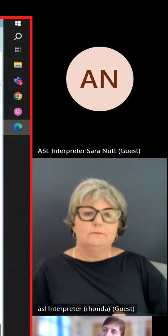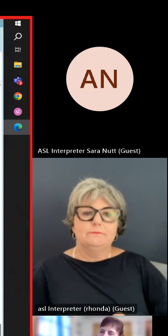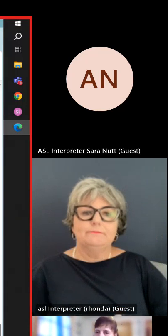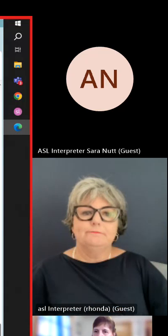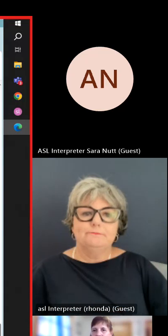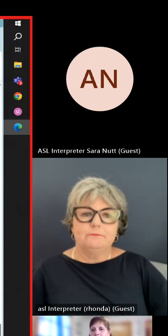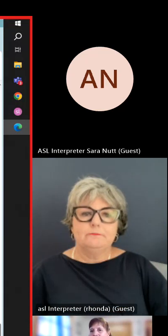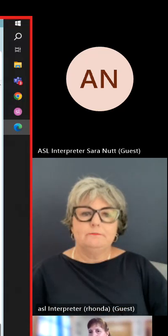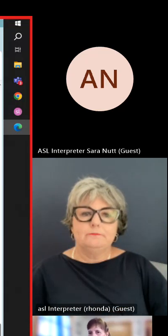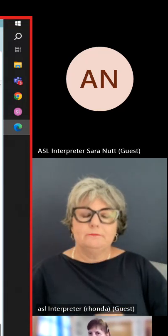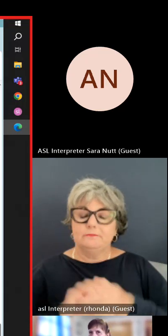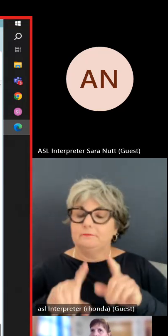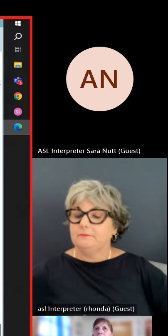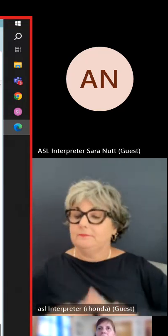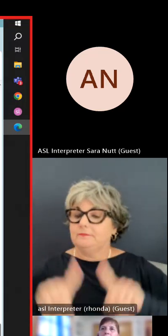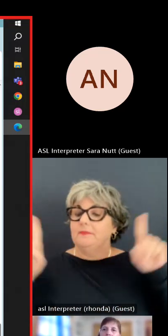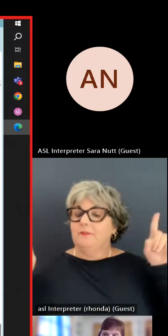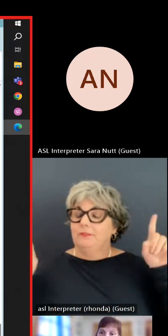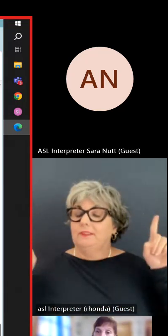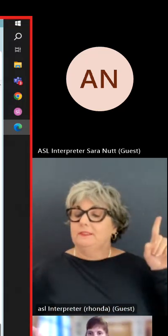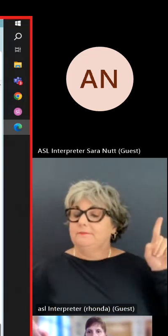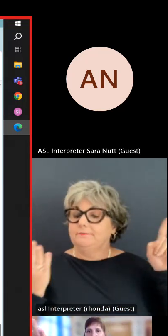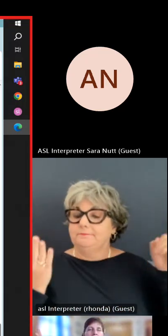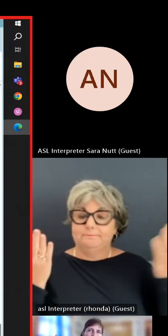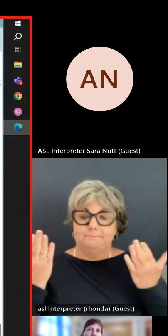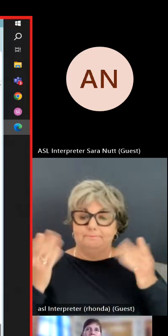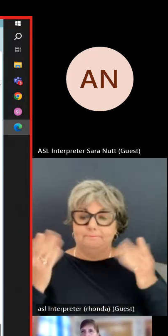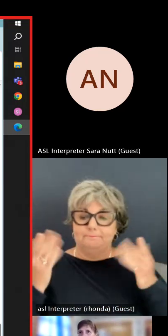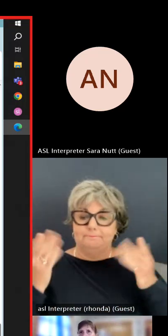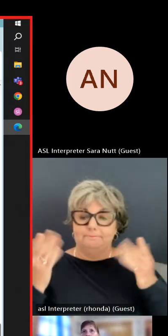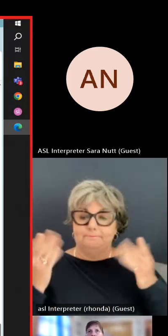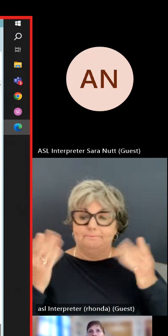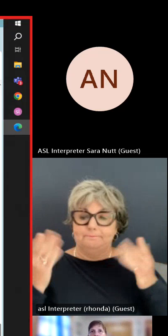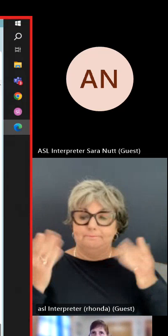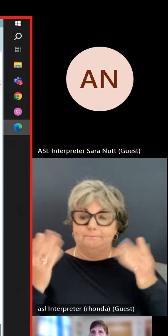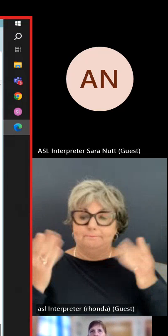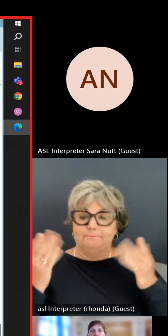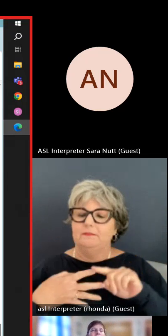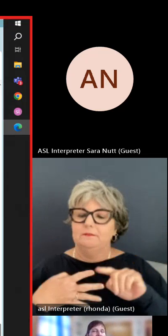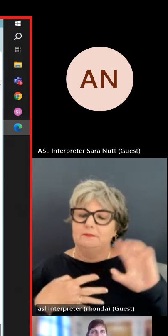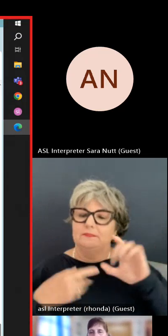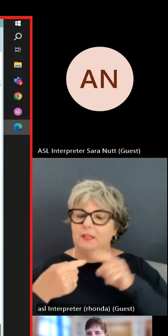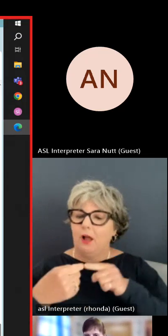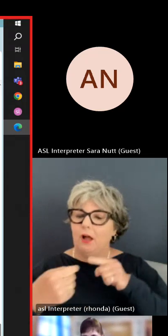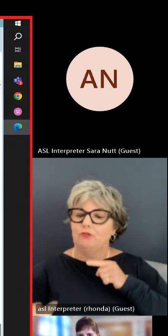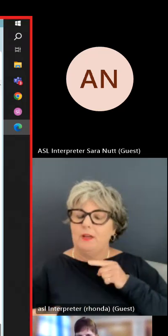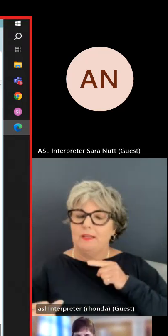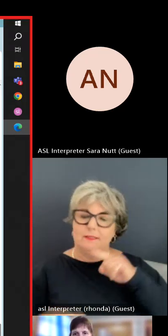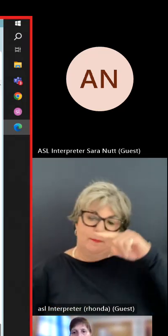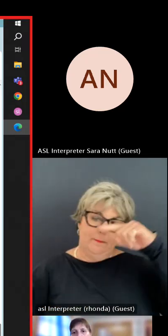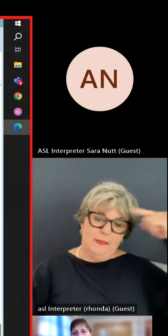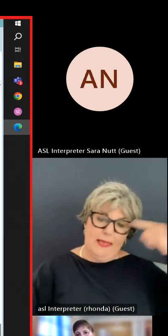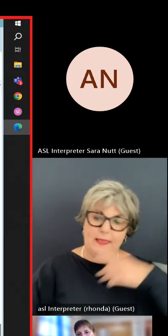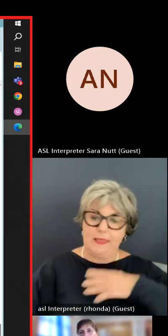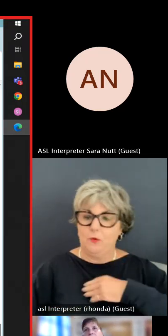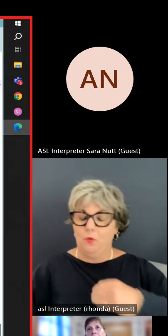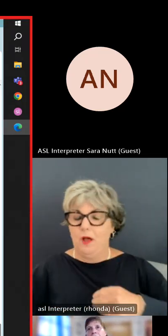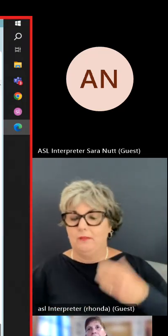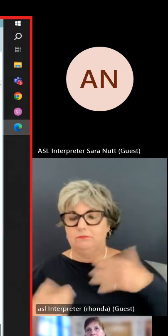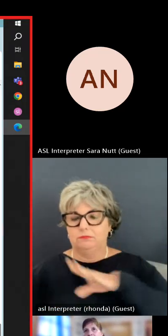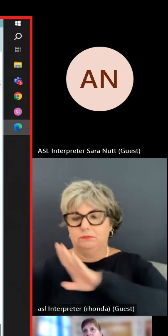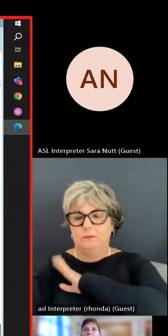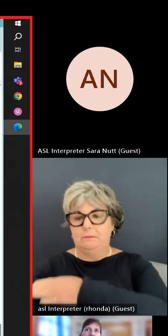So see what a difference this makes? Right, you use contrast, and the black and white makes it very